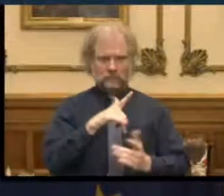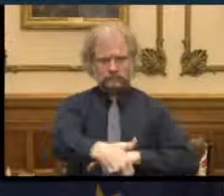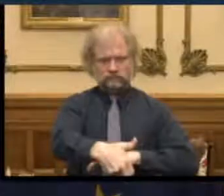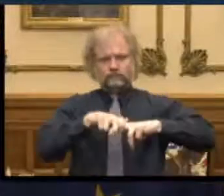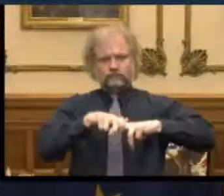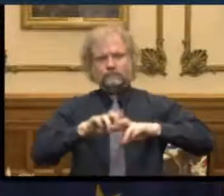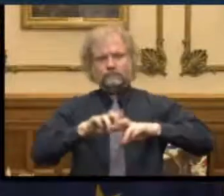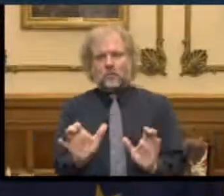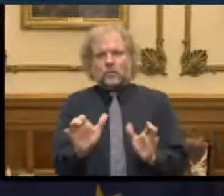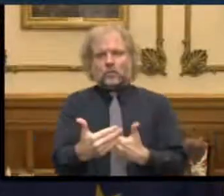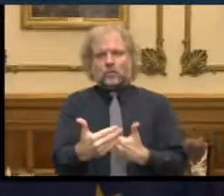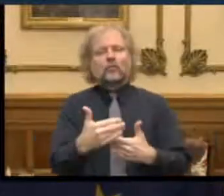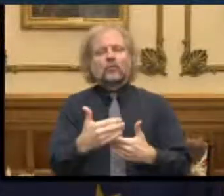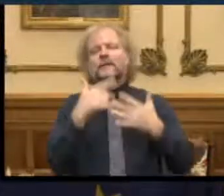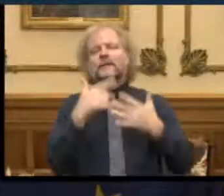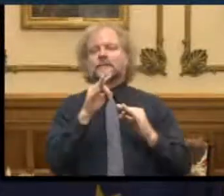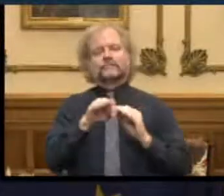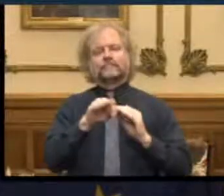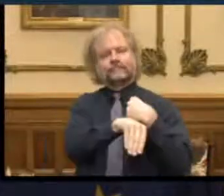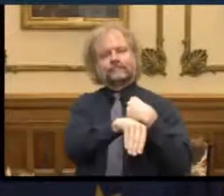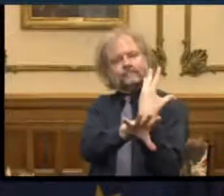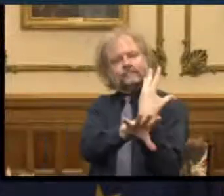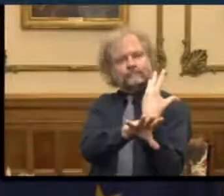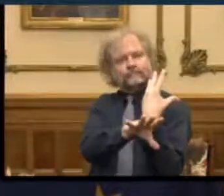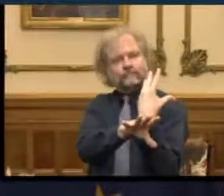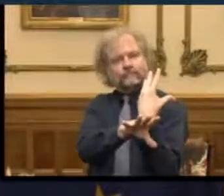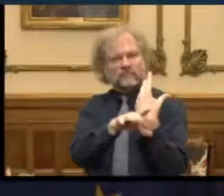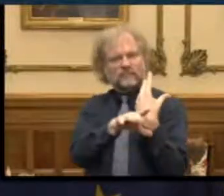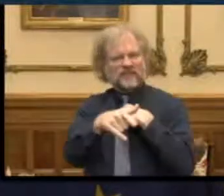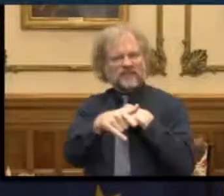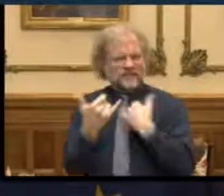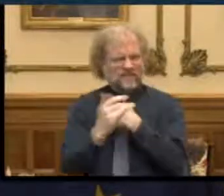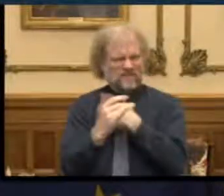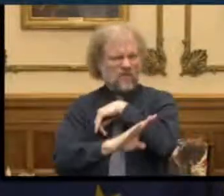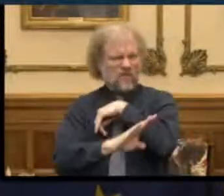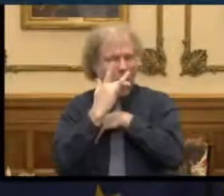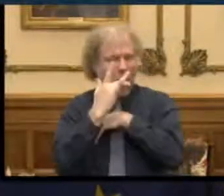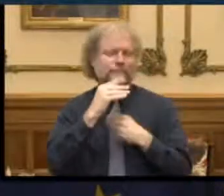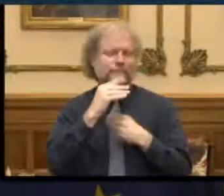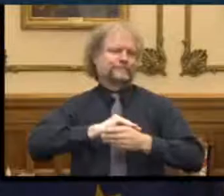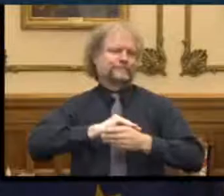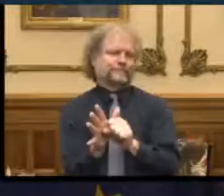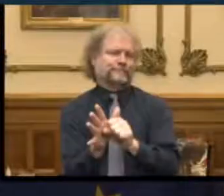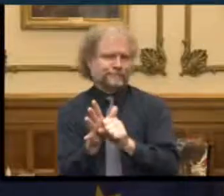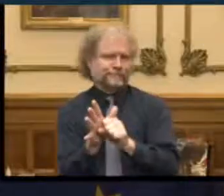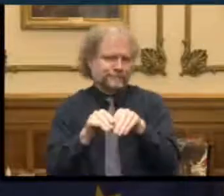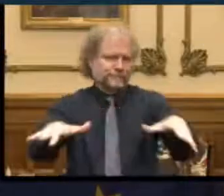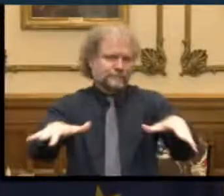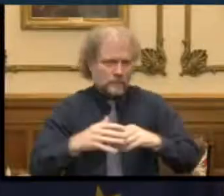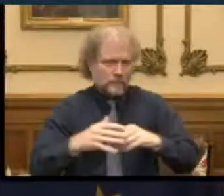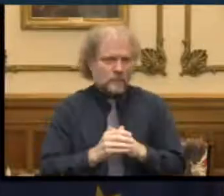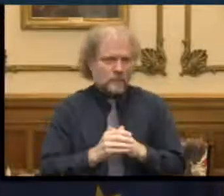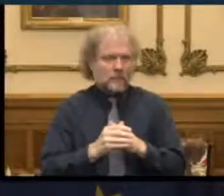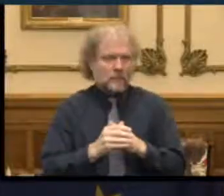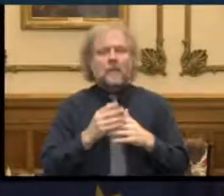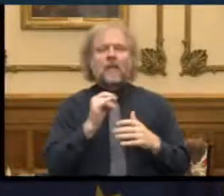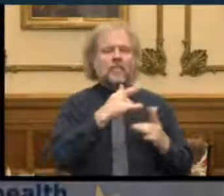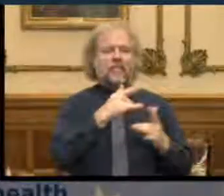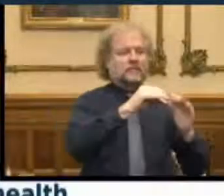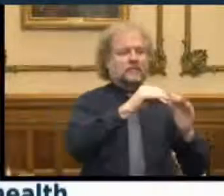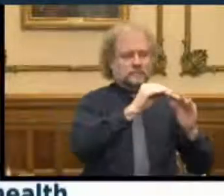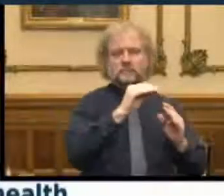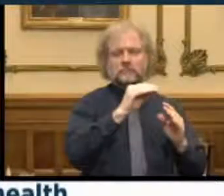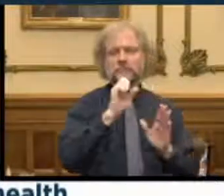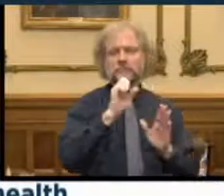classroom but are attending virtually at the moment this fall due to the pandemic. And that's exactly the resolution that the State